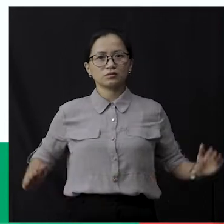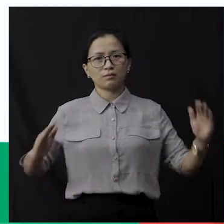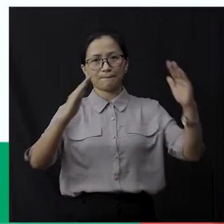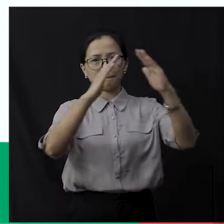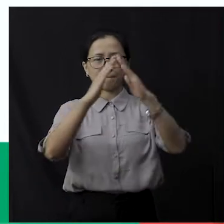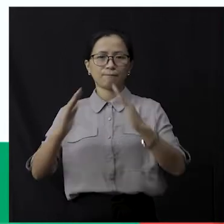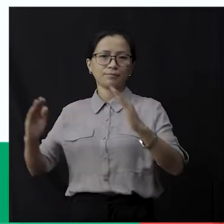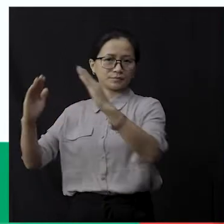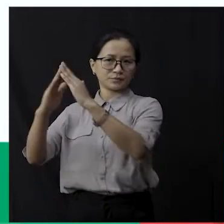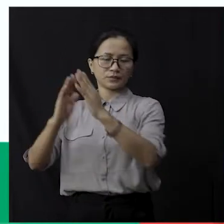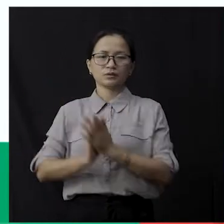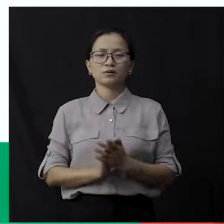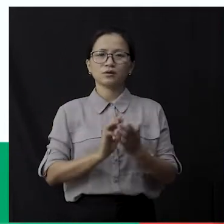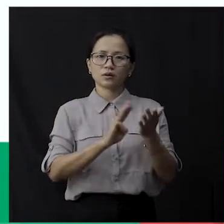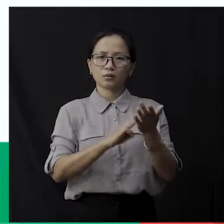mountains.